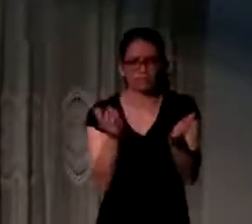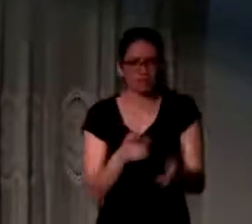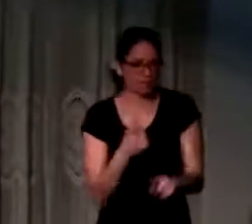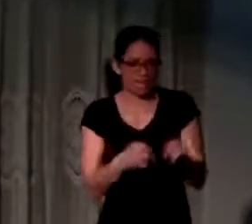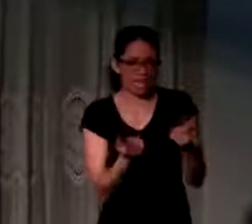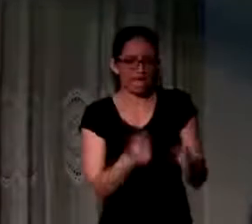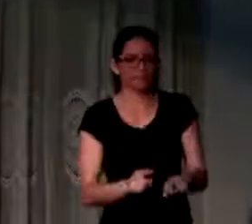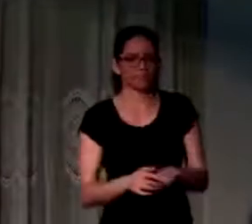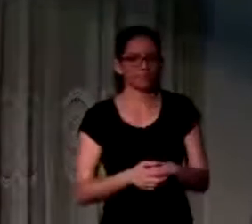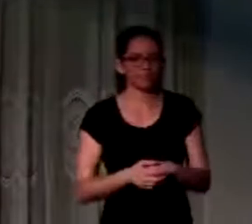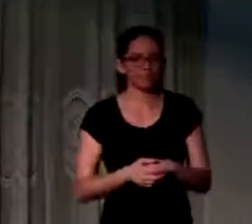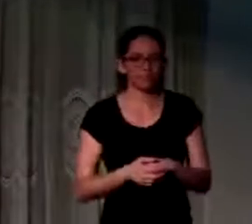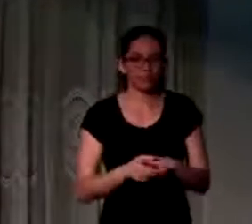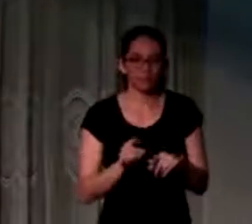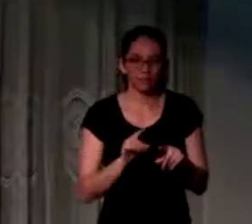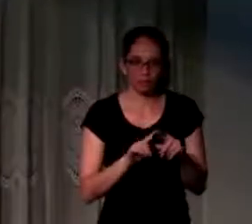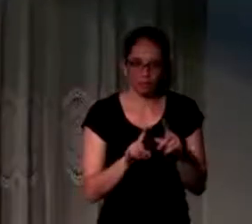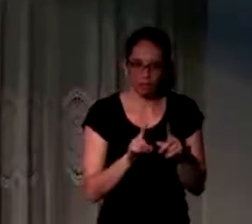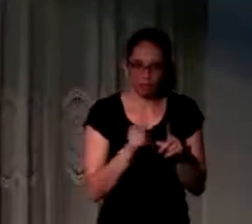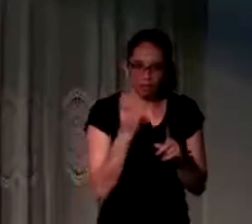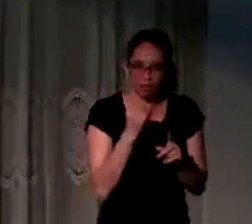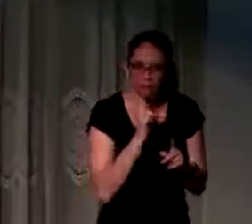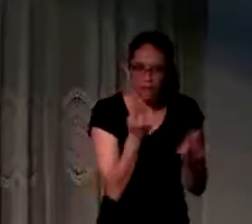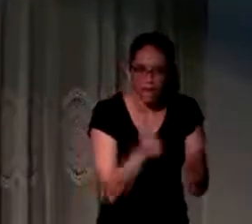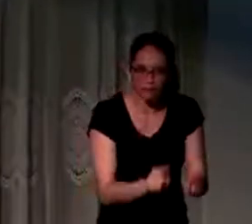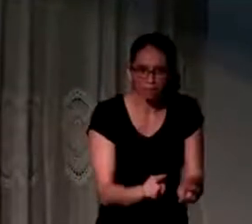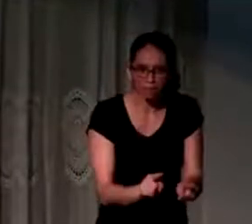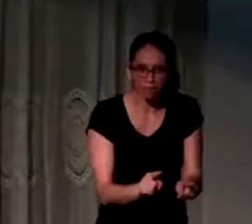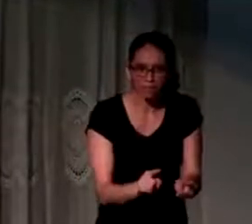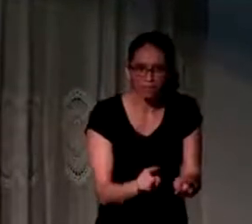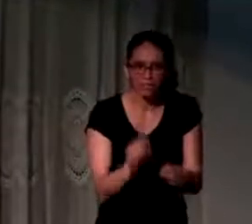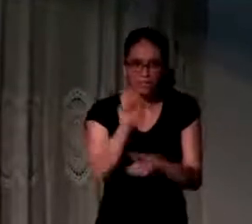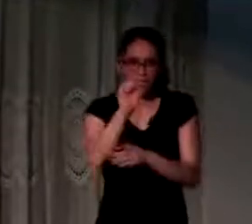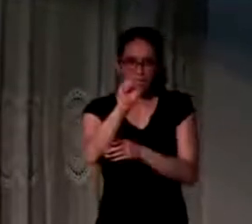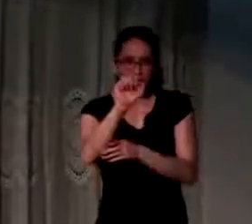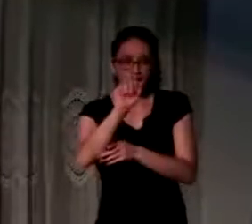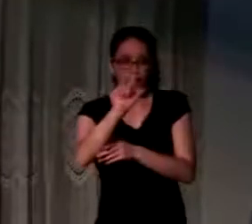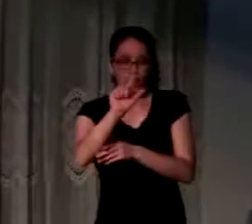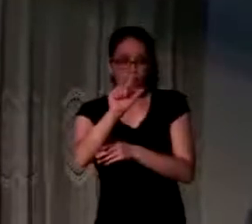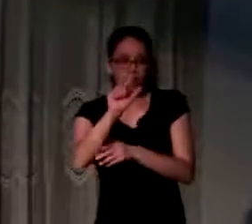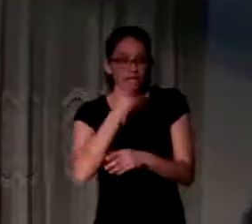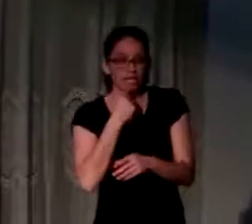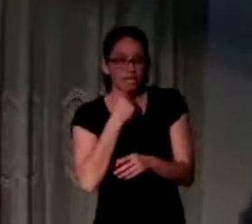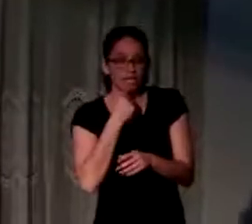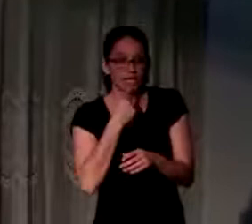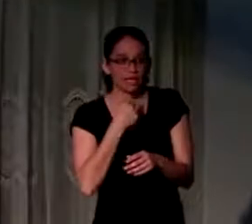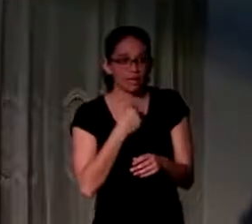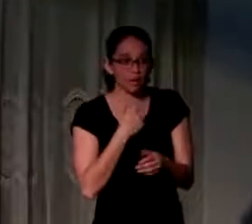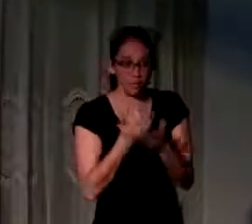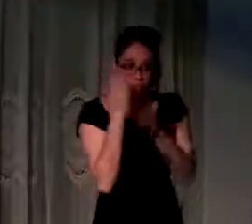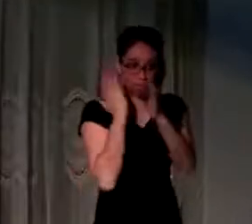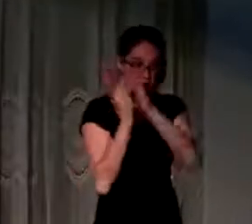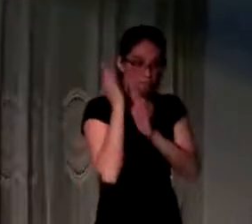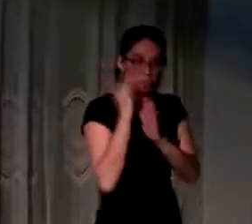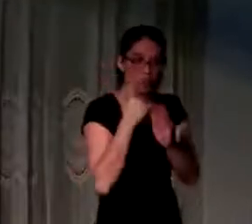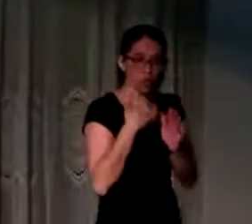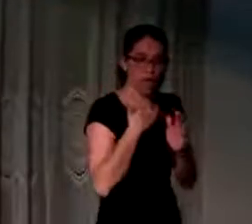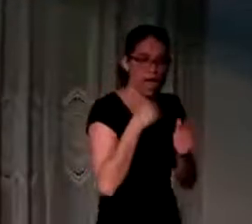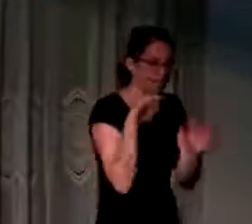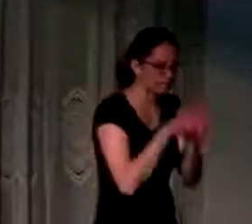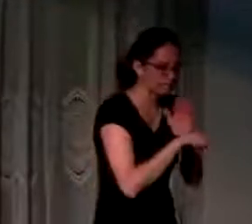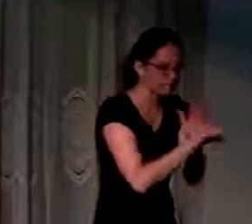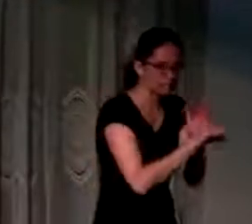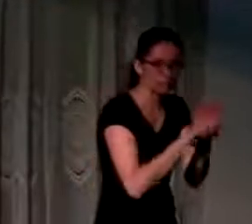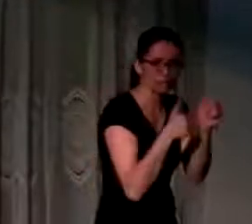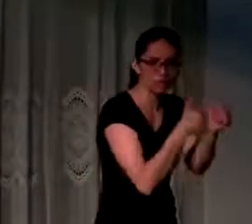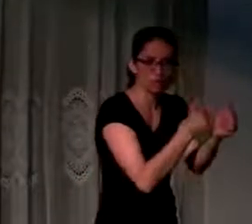But he was. Saul could have said, you don't understand. I used to kill the people who followed him till I saw him face to face and